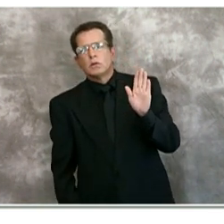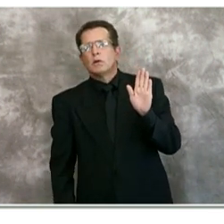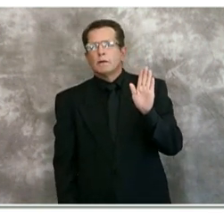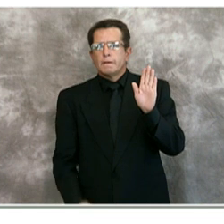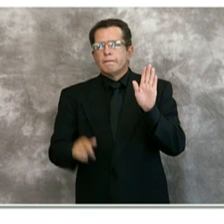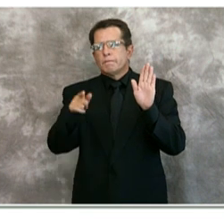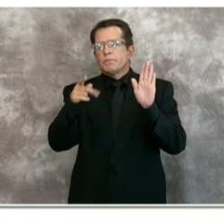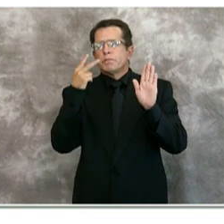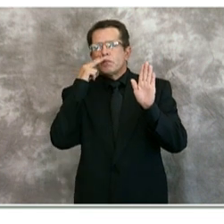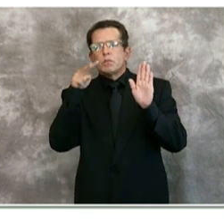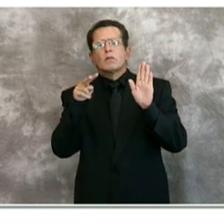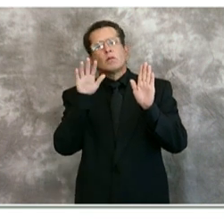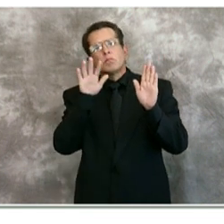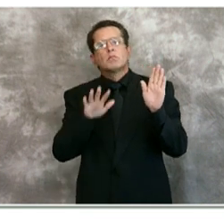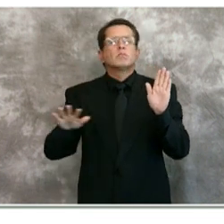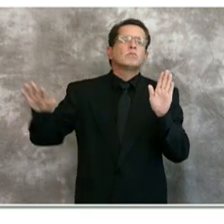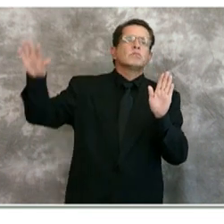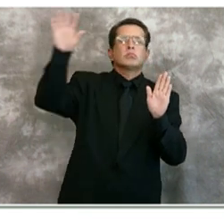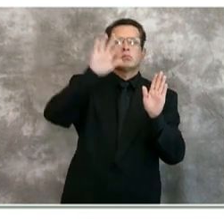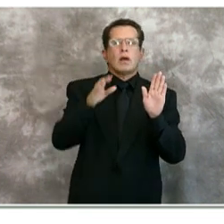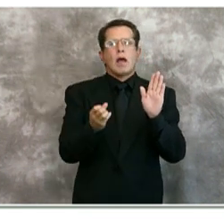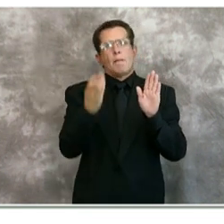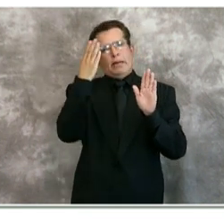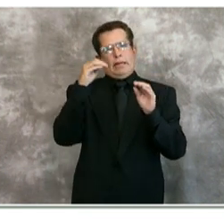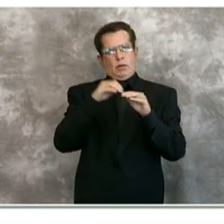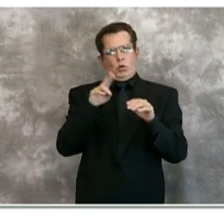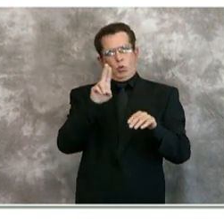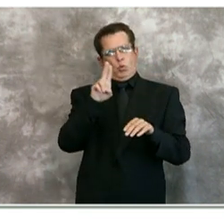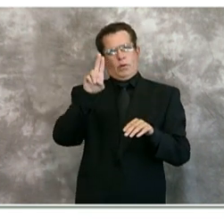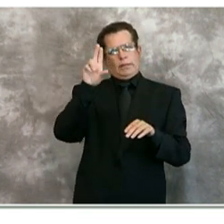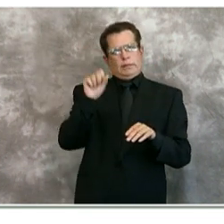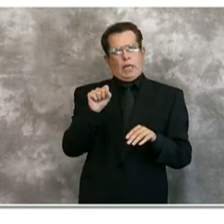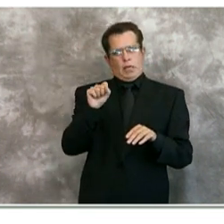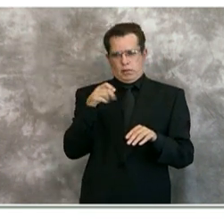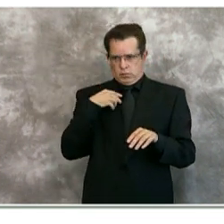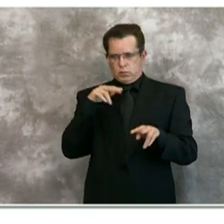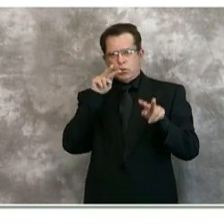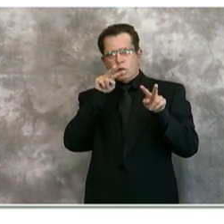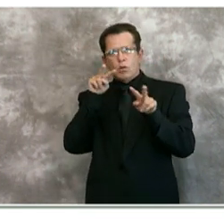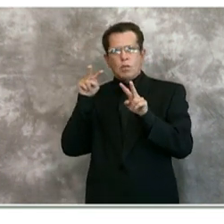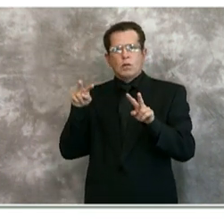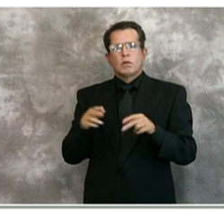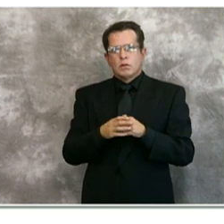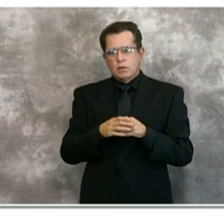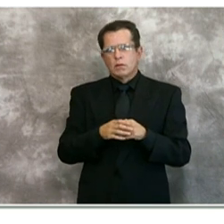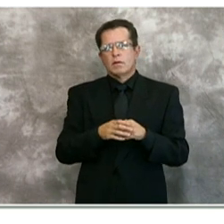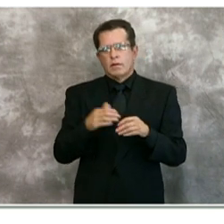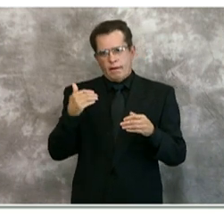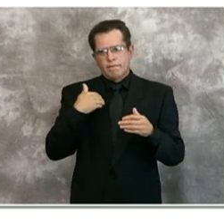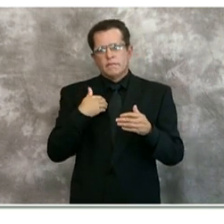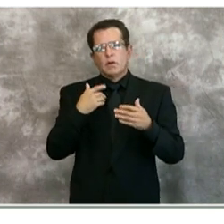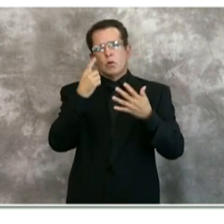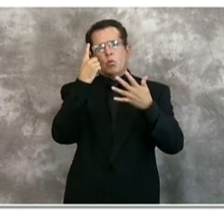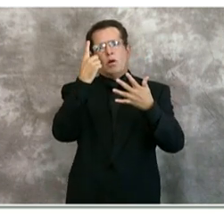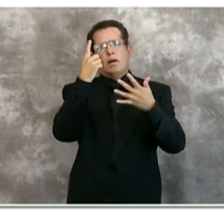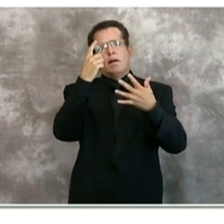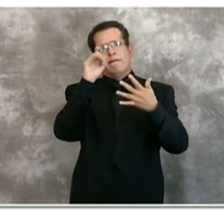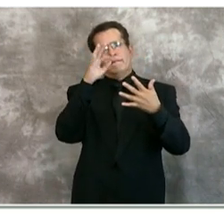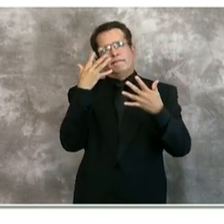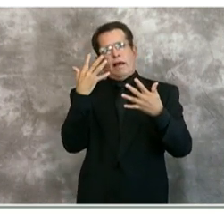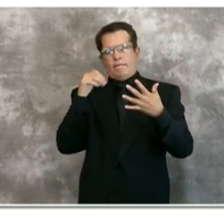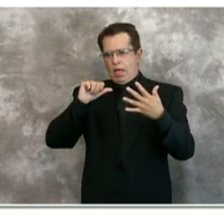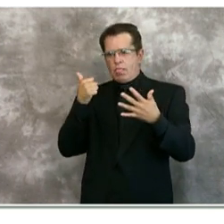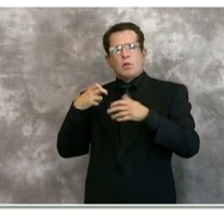how many U.S. citizens have at least one of 5 underlying medical conditions